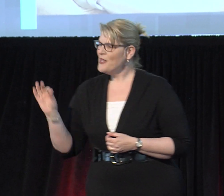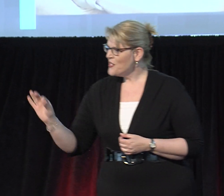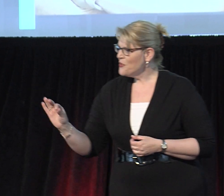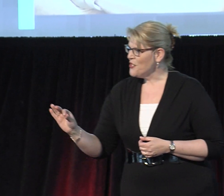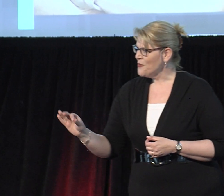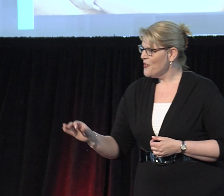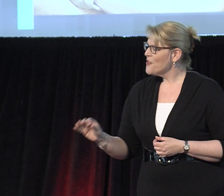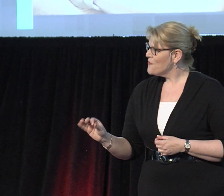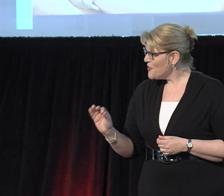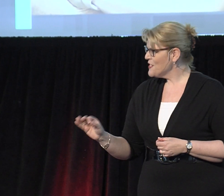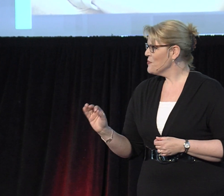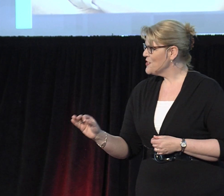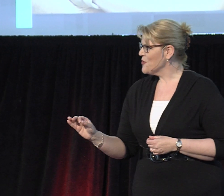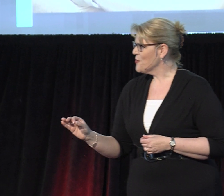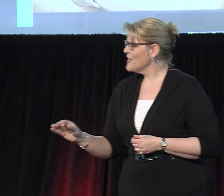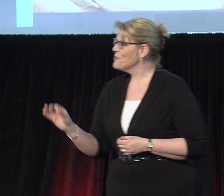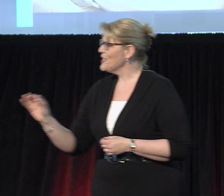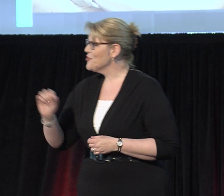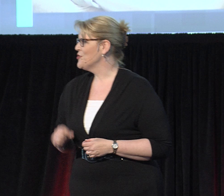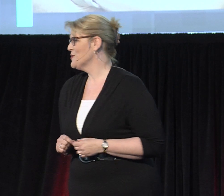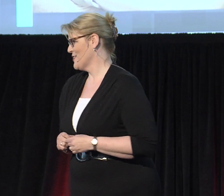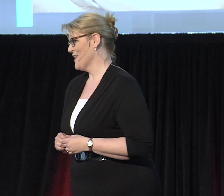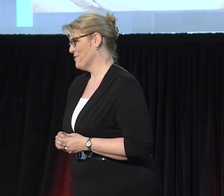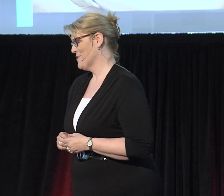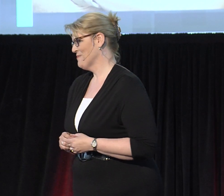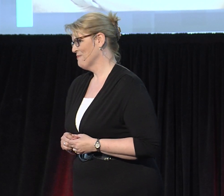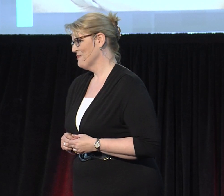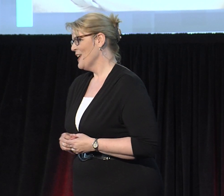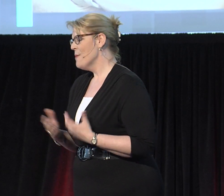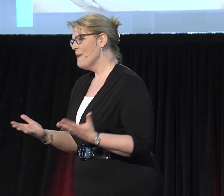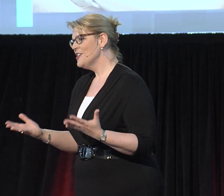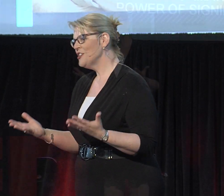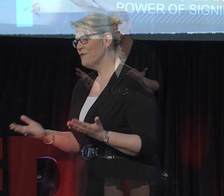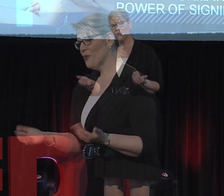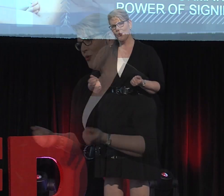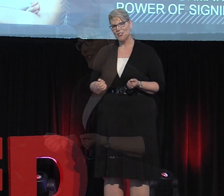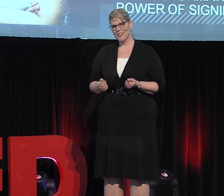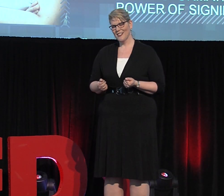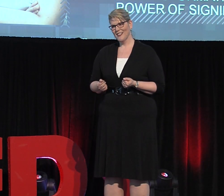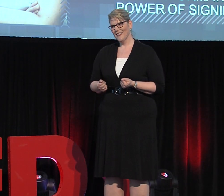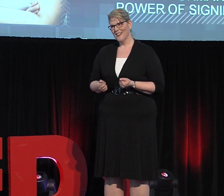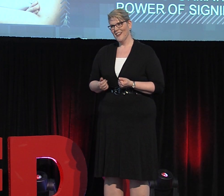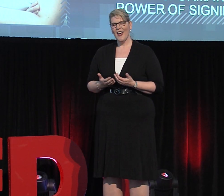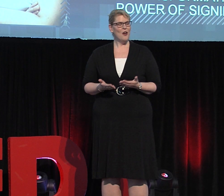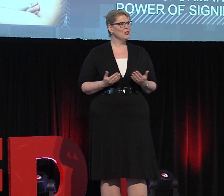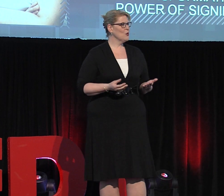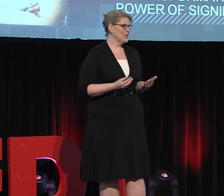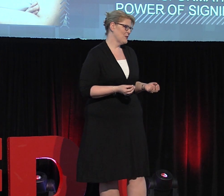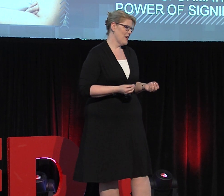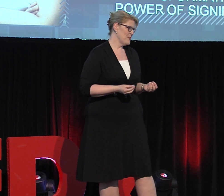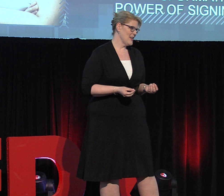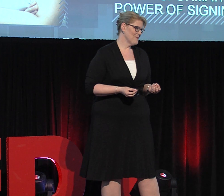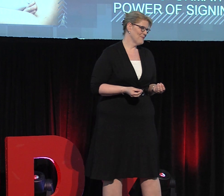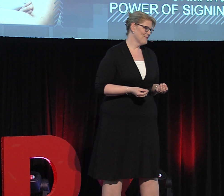When we meet someone new, the first thing we do is we introduce ourselves. Imagine if you couldn't. How